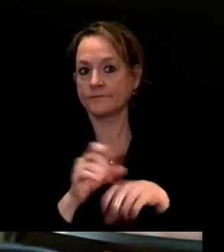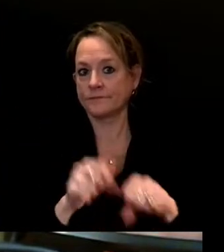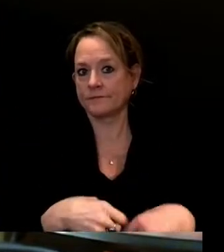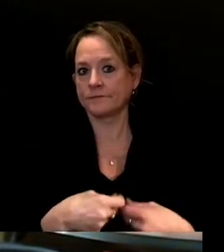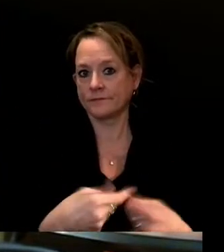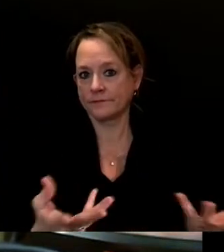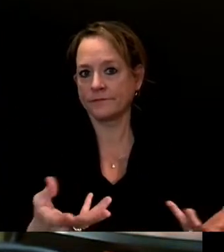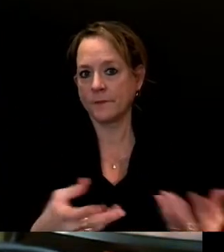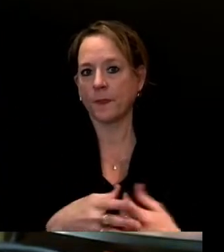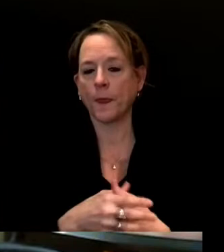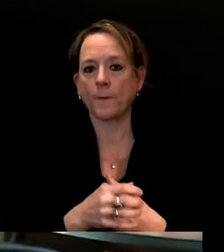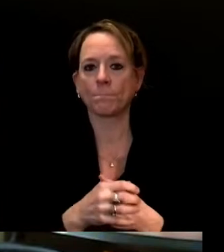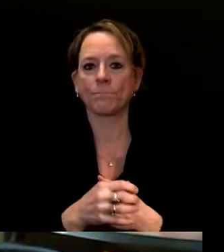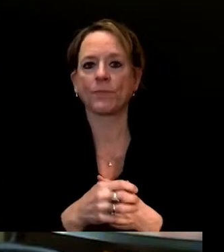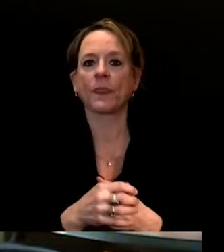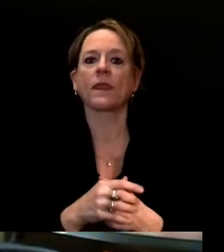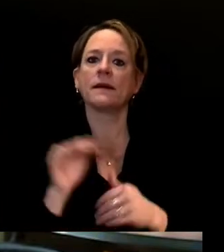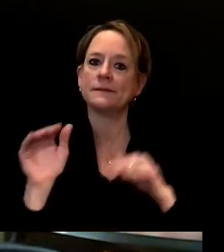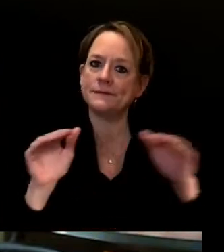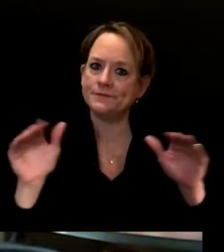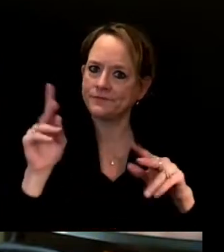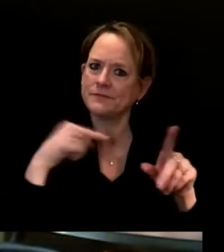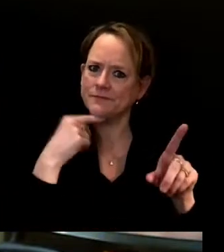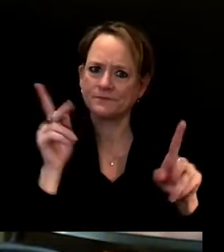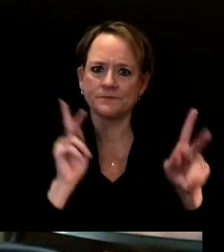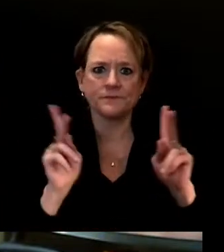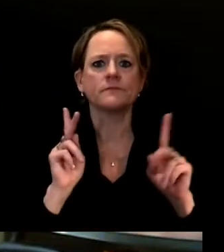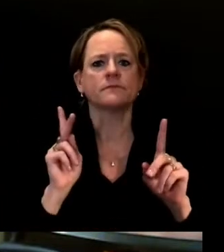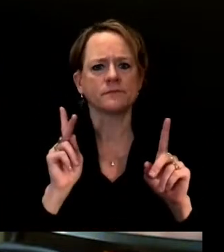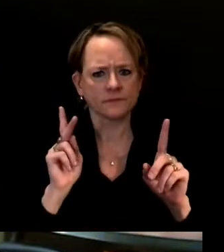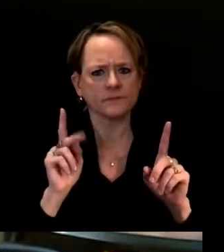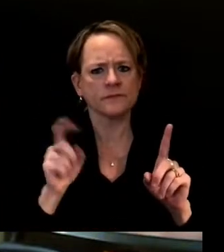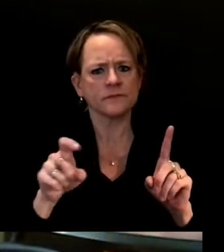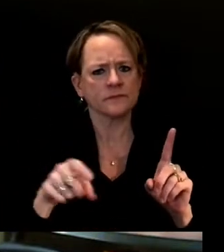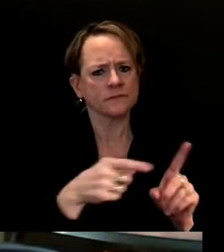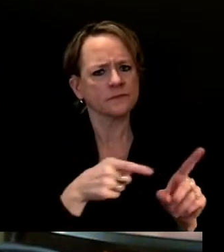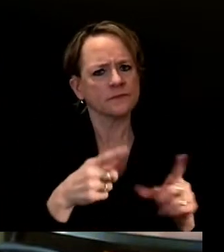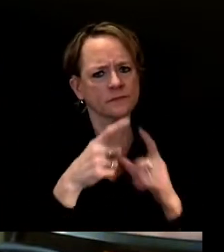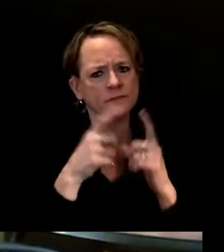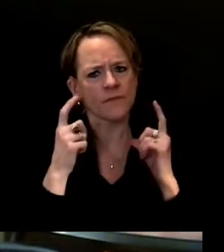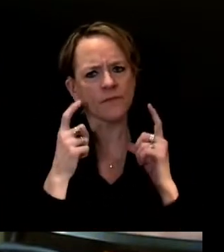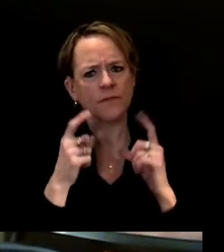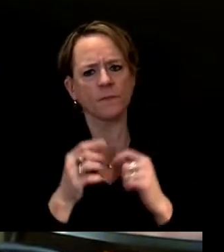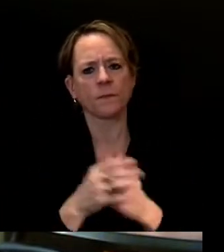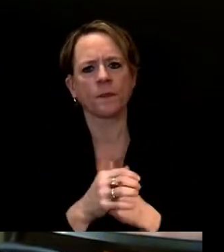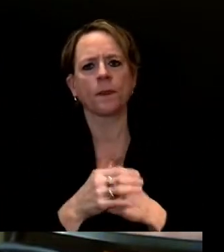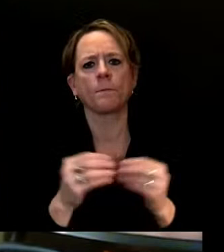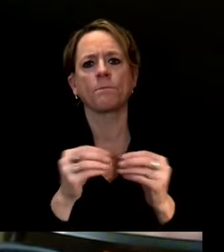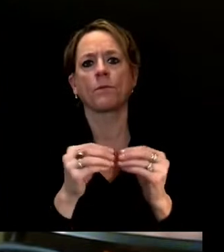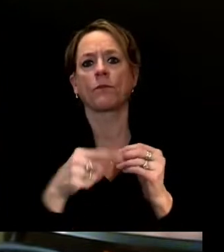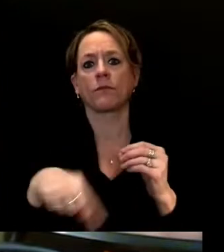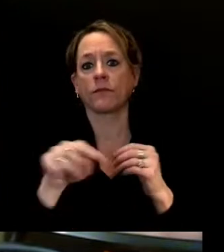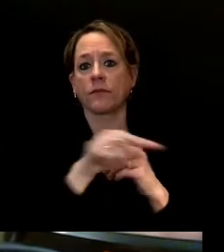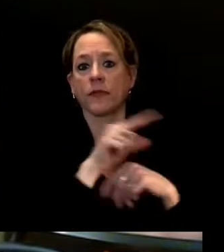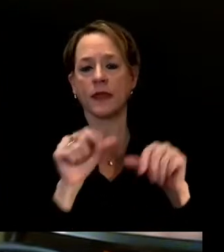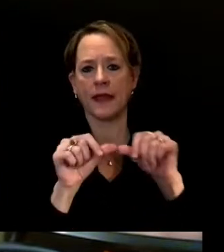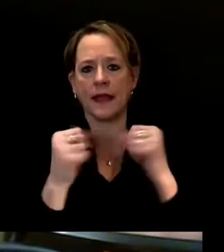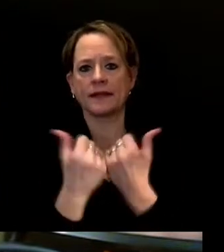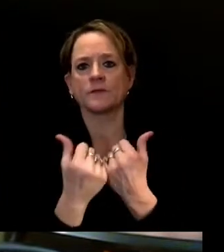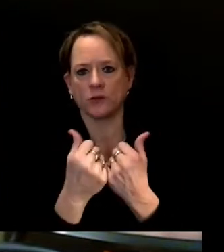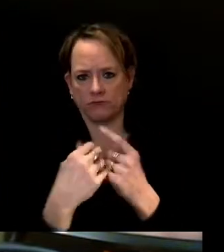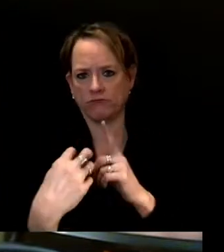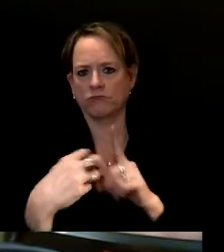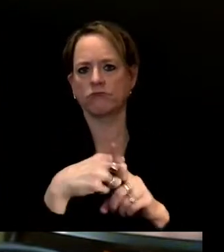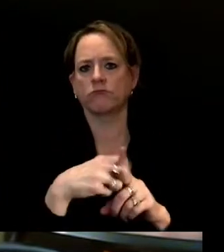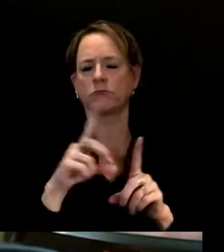variant, we have seen some increase in requests. So again, I'll ask the media team to follow up with that specific information for you so that you